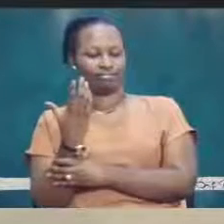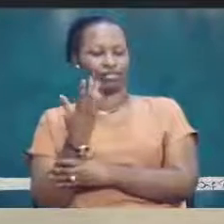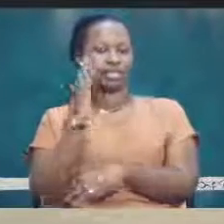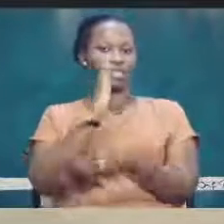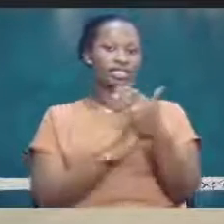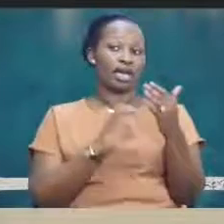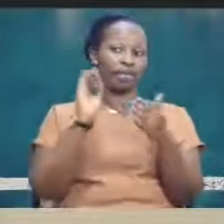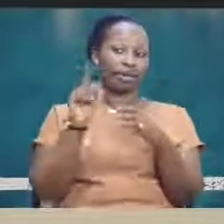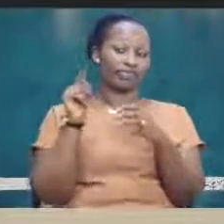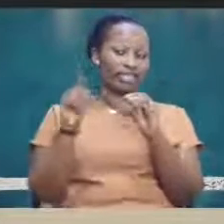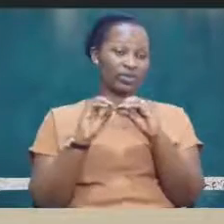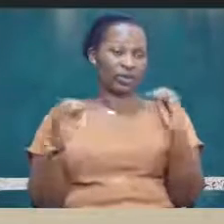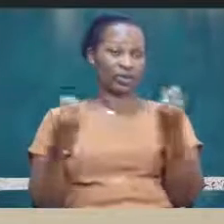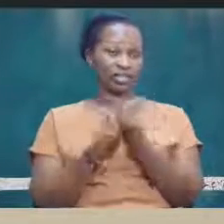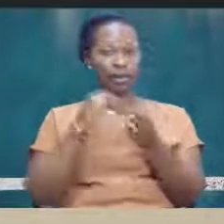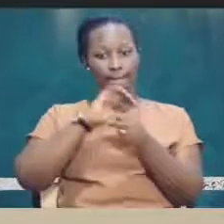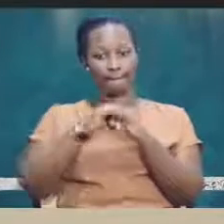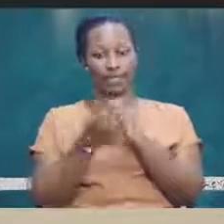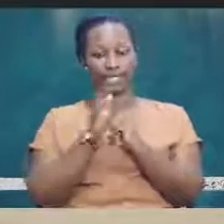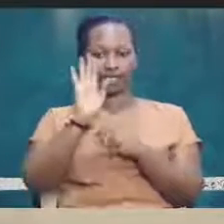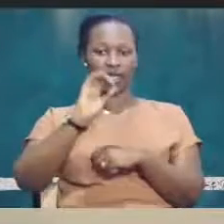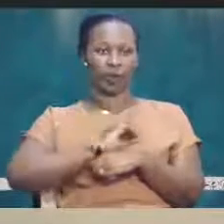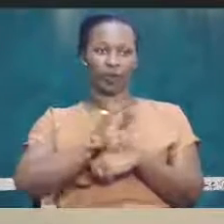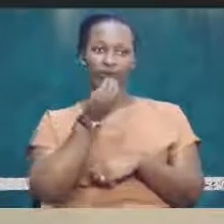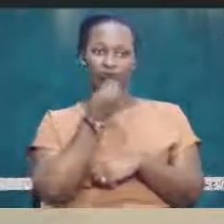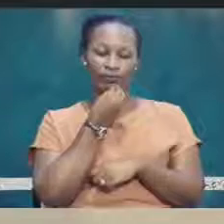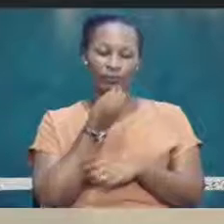Some of these organisms make their own food.